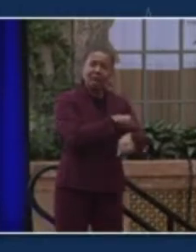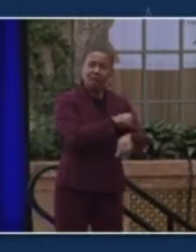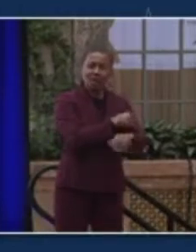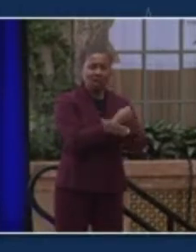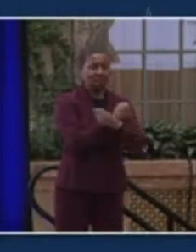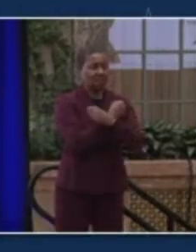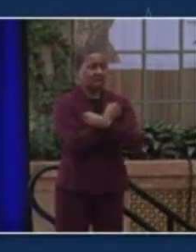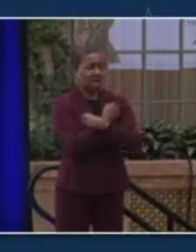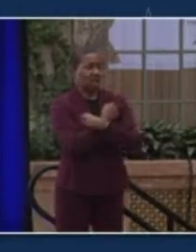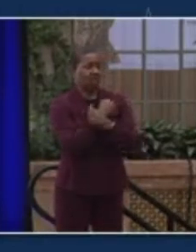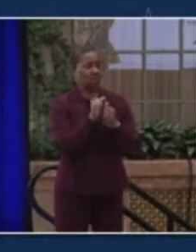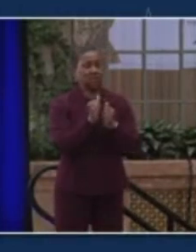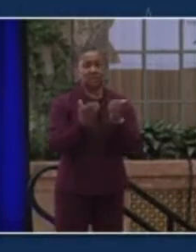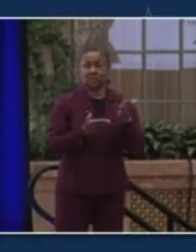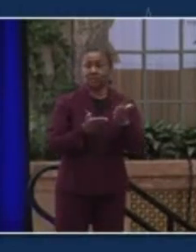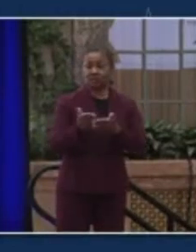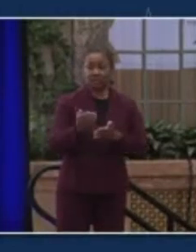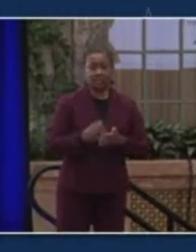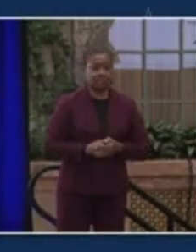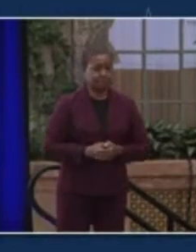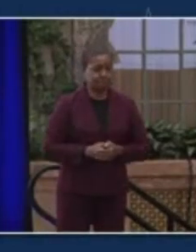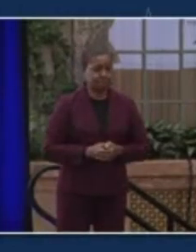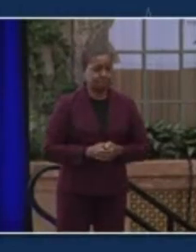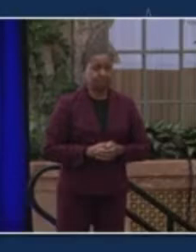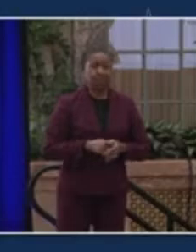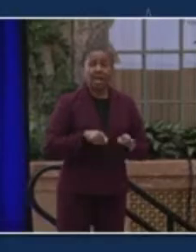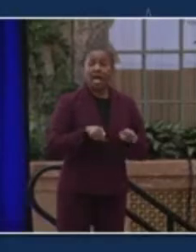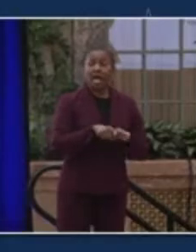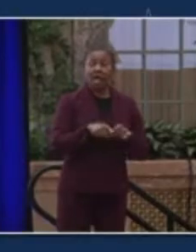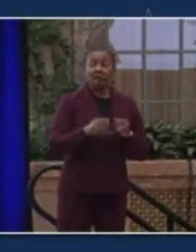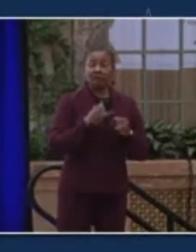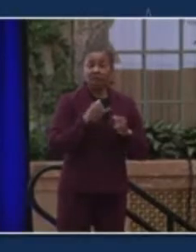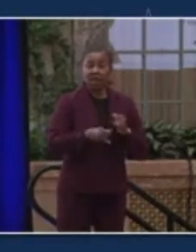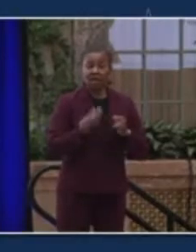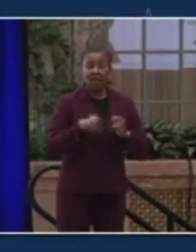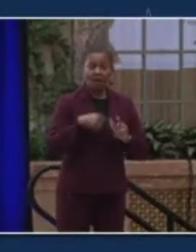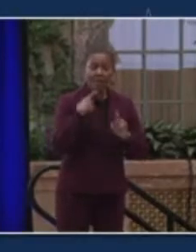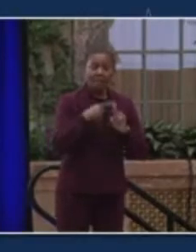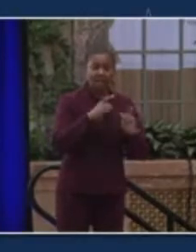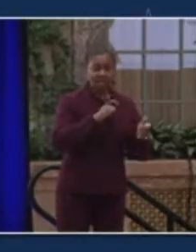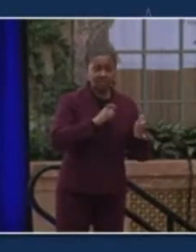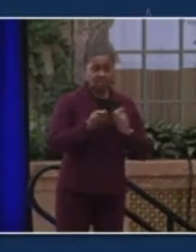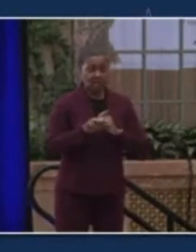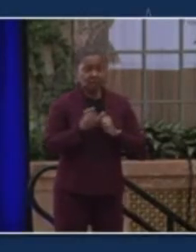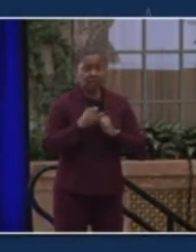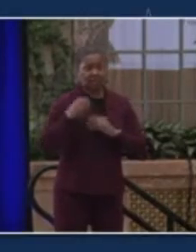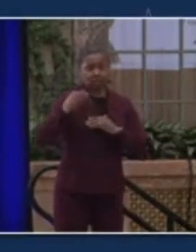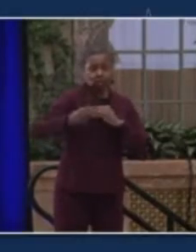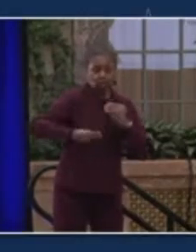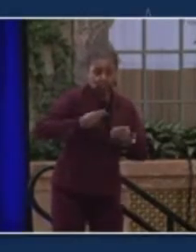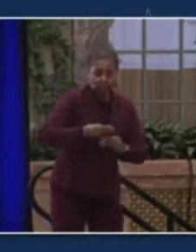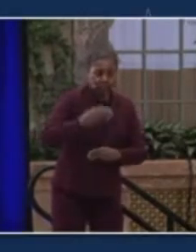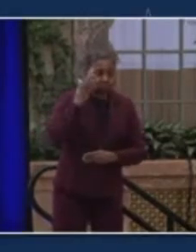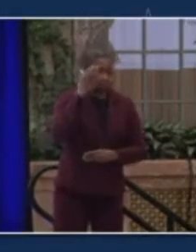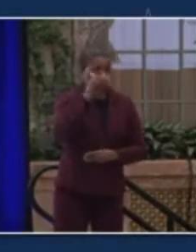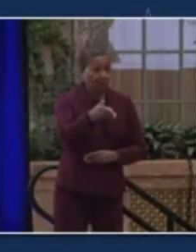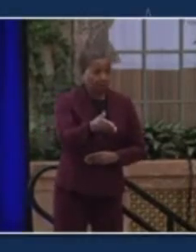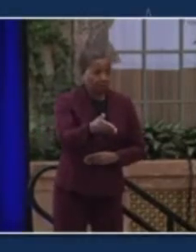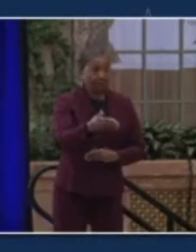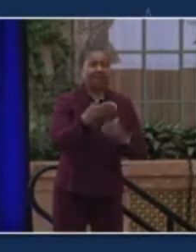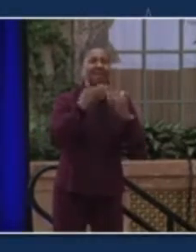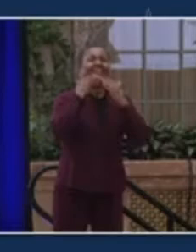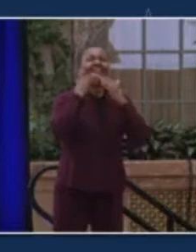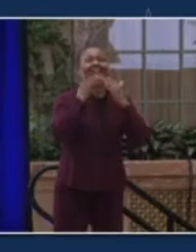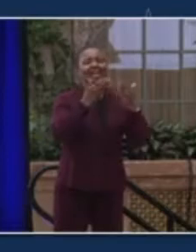love with service and planning for positive change for generations to come. Thank